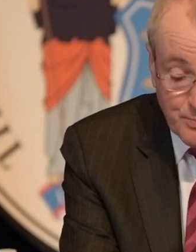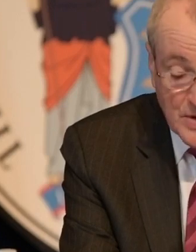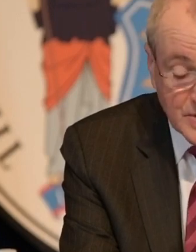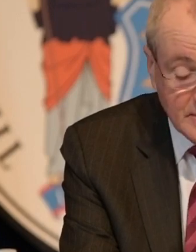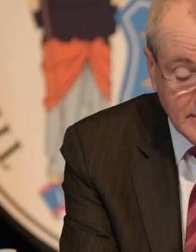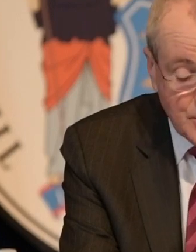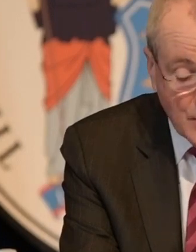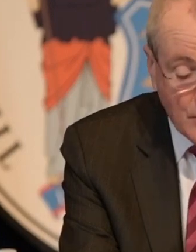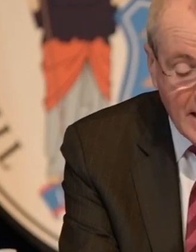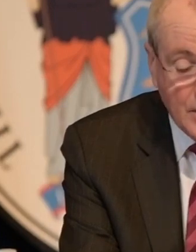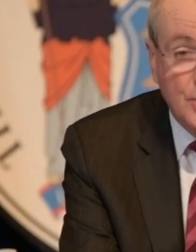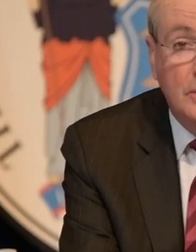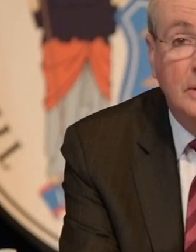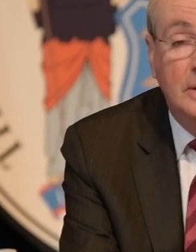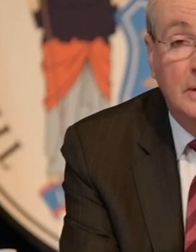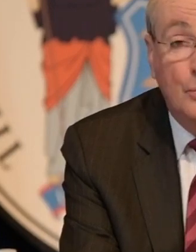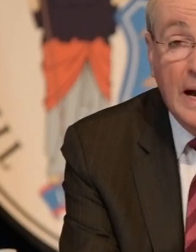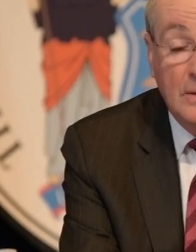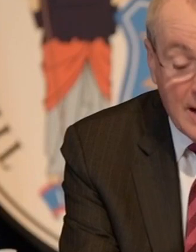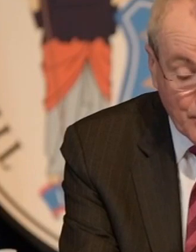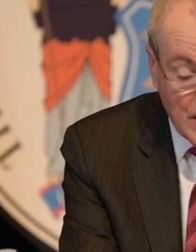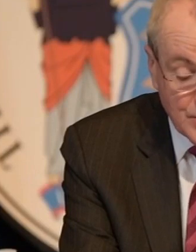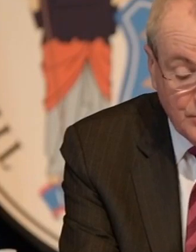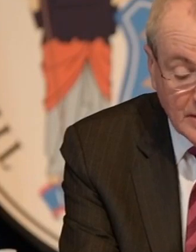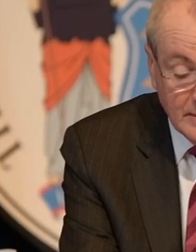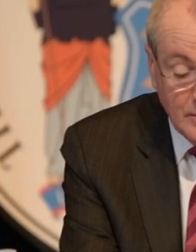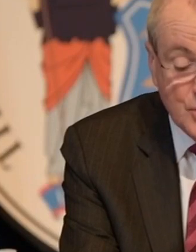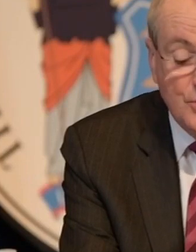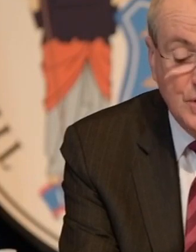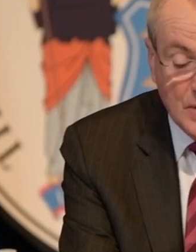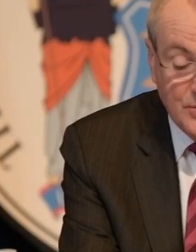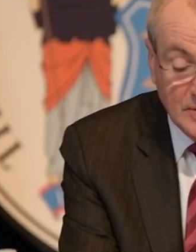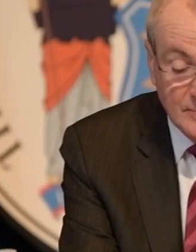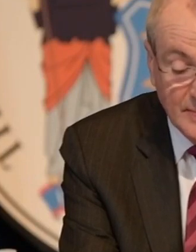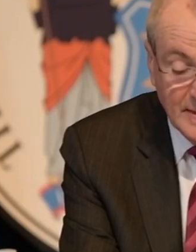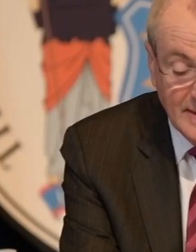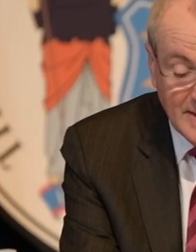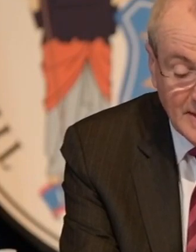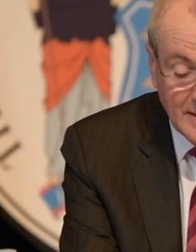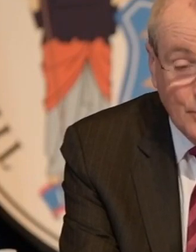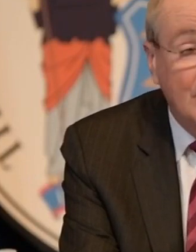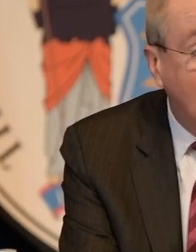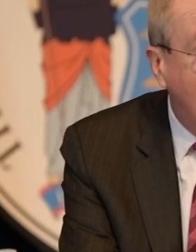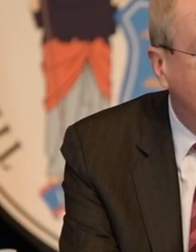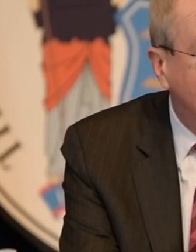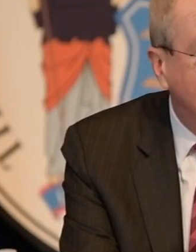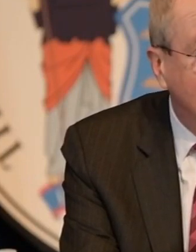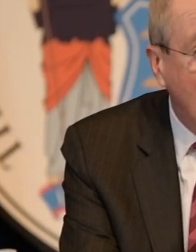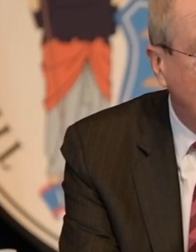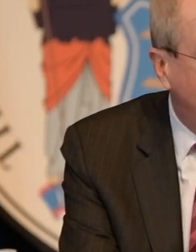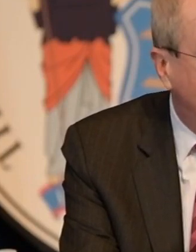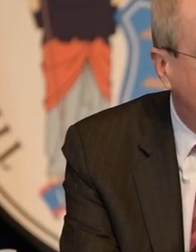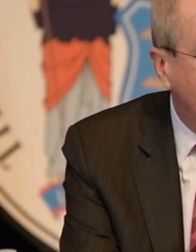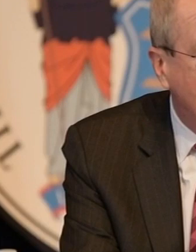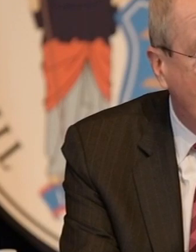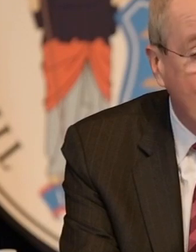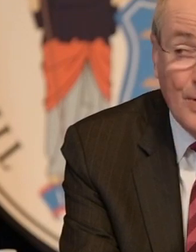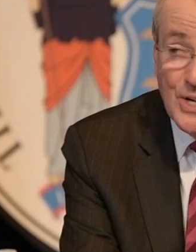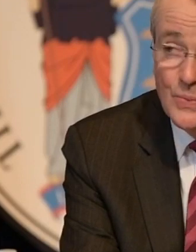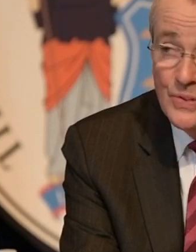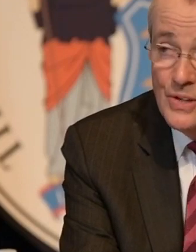Vice President and General Manager, Rail Operations at New Jersey Transit. We had hired, notwithstanding our